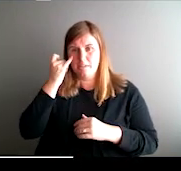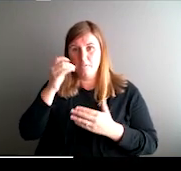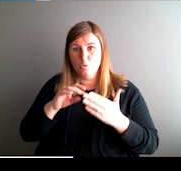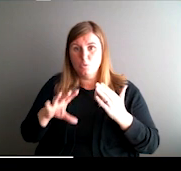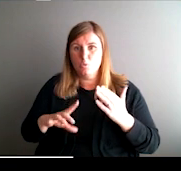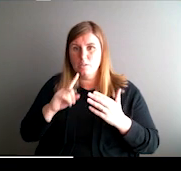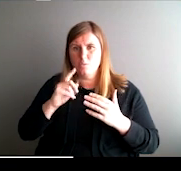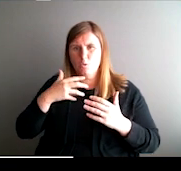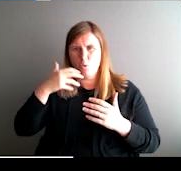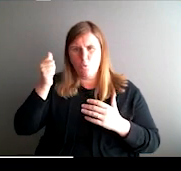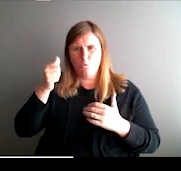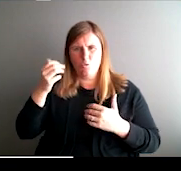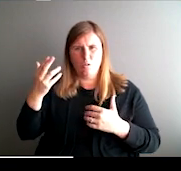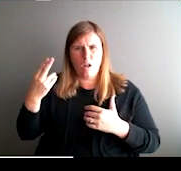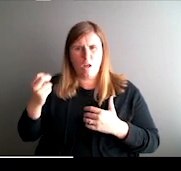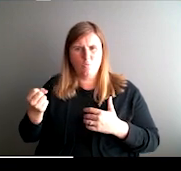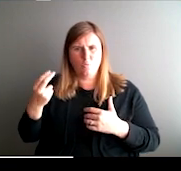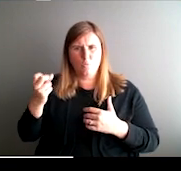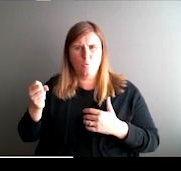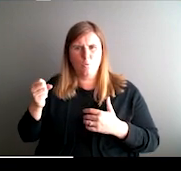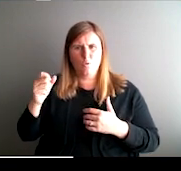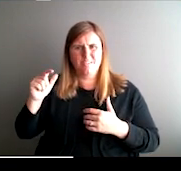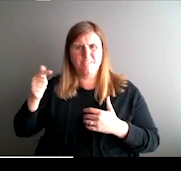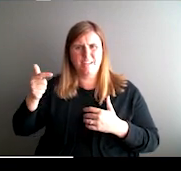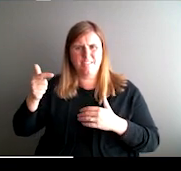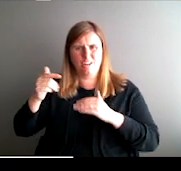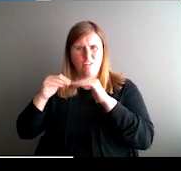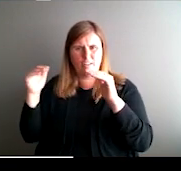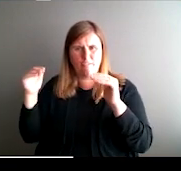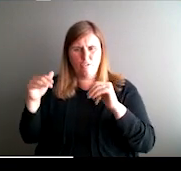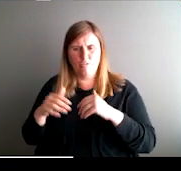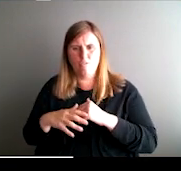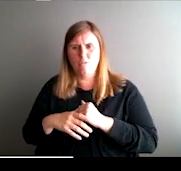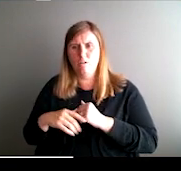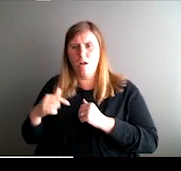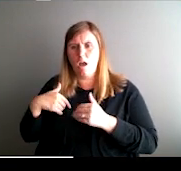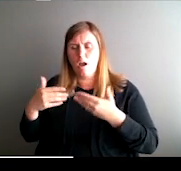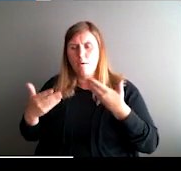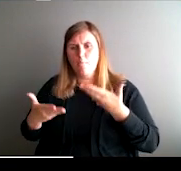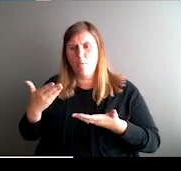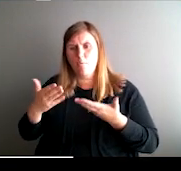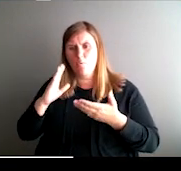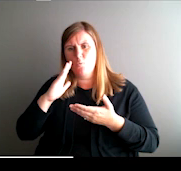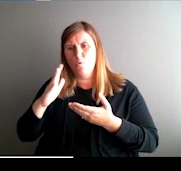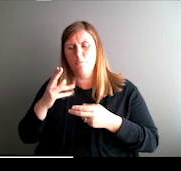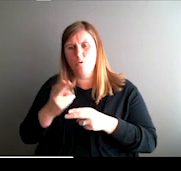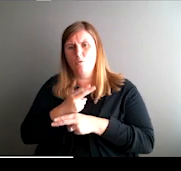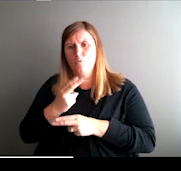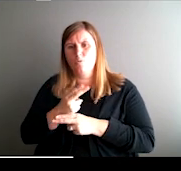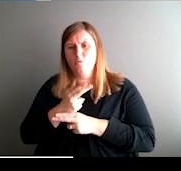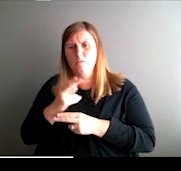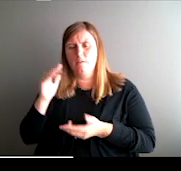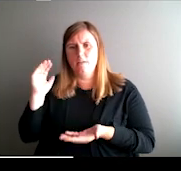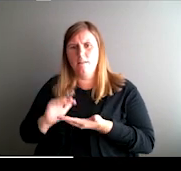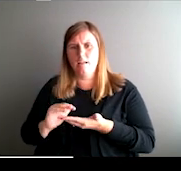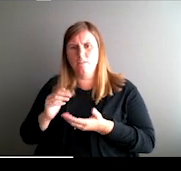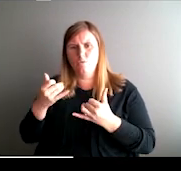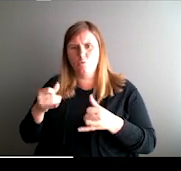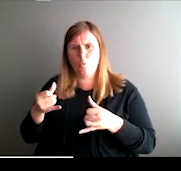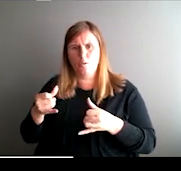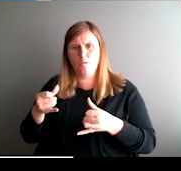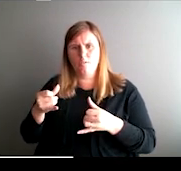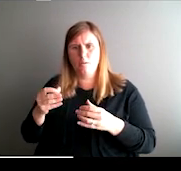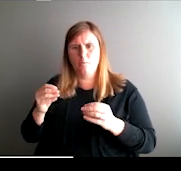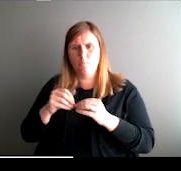is older, if they're in high school and secondary, I'm probably going to be using less toys and